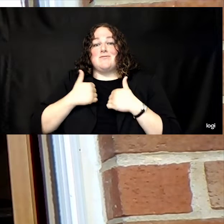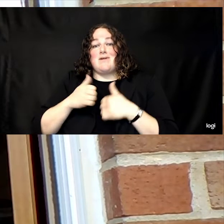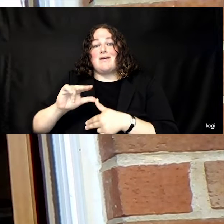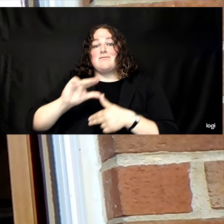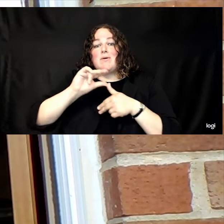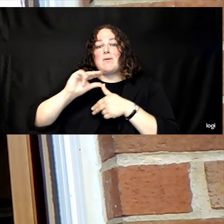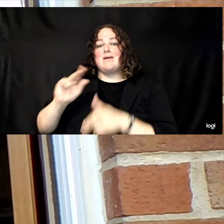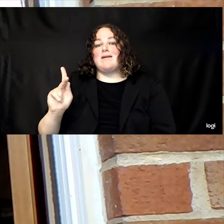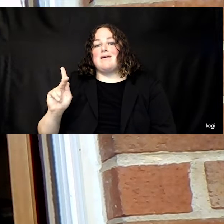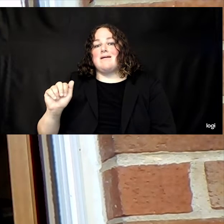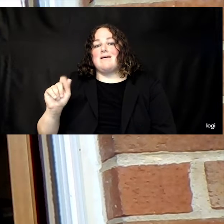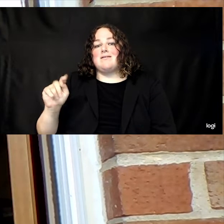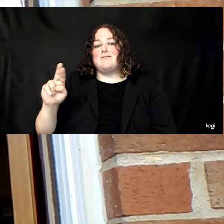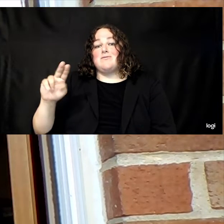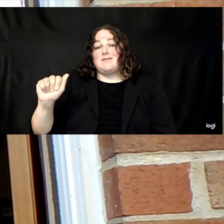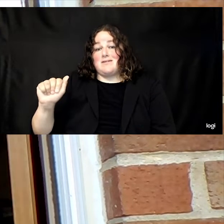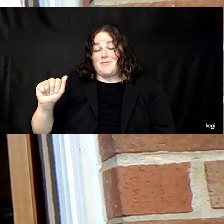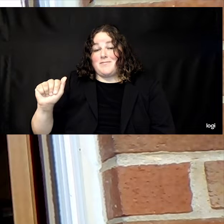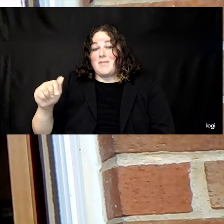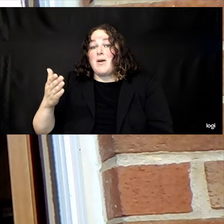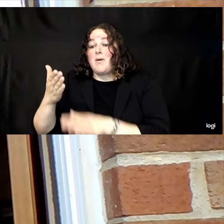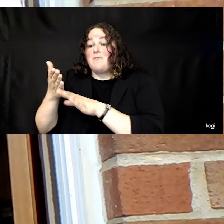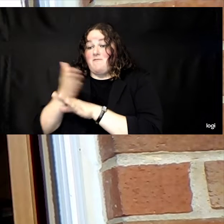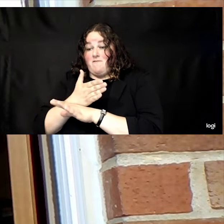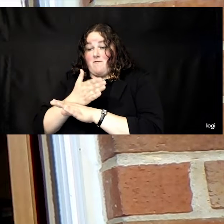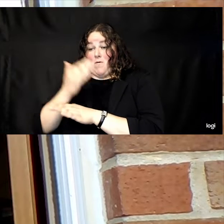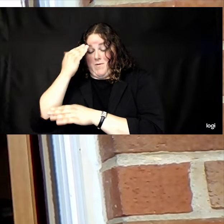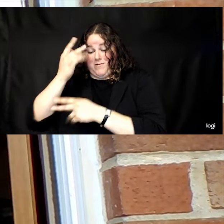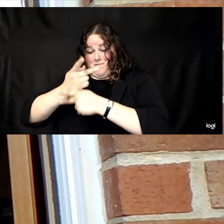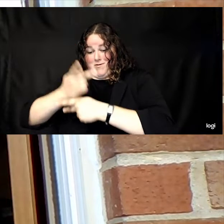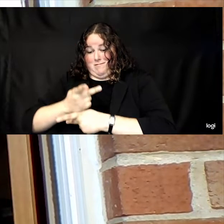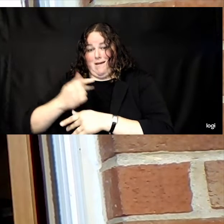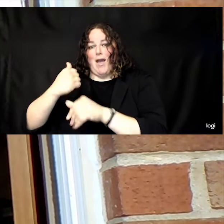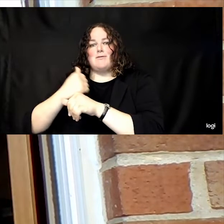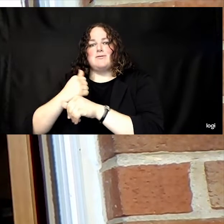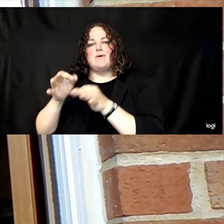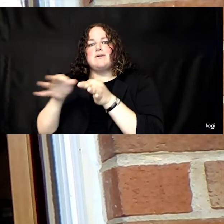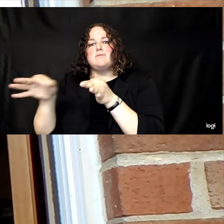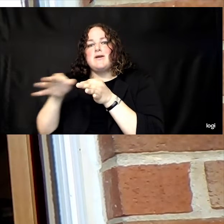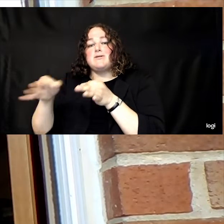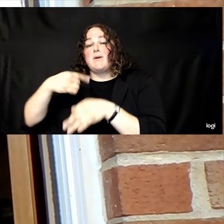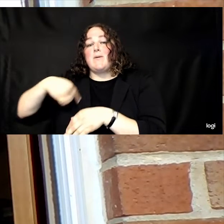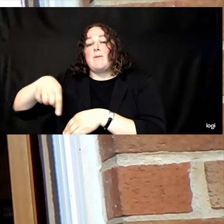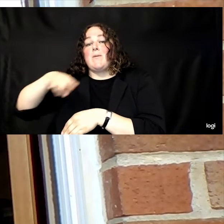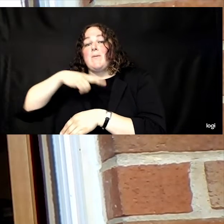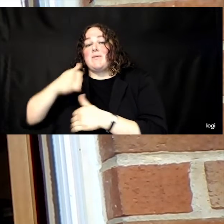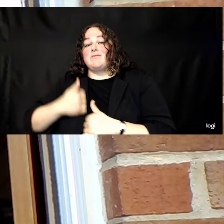the Ebola epidemic before we knew how to solve algebraic expressions. We even survived high school so